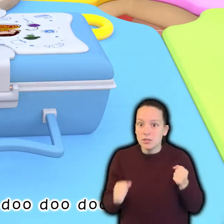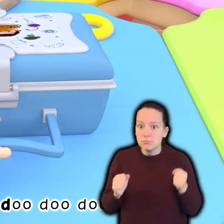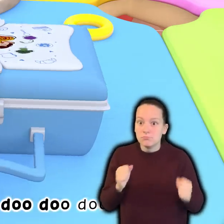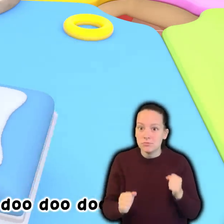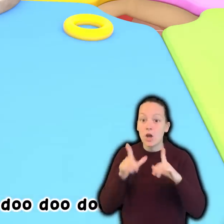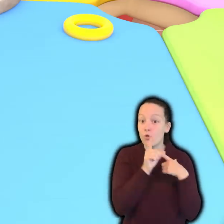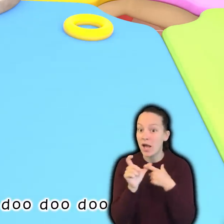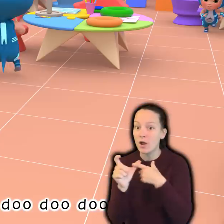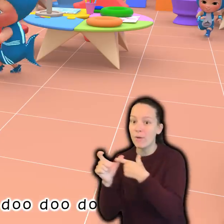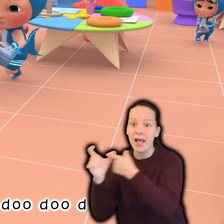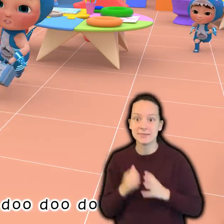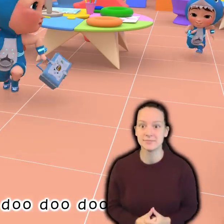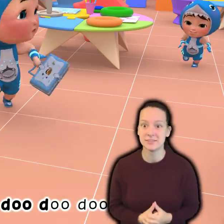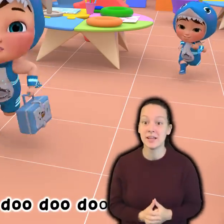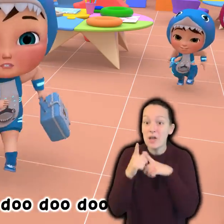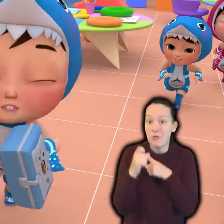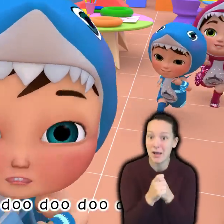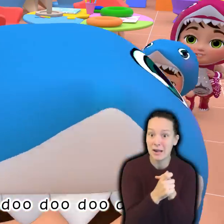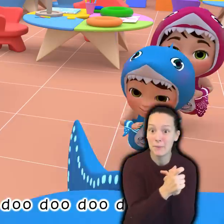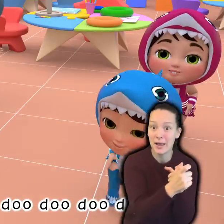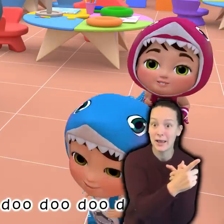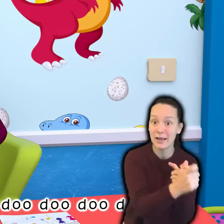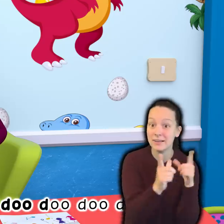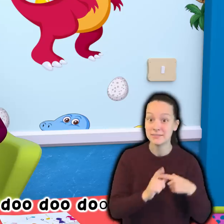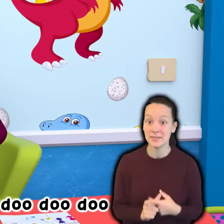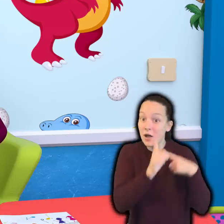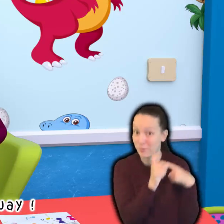run away run away